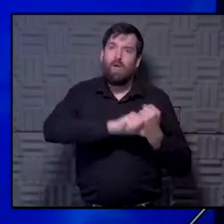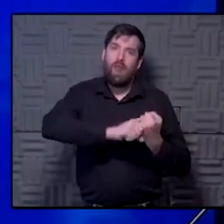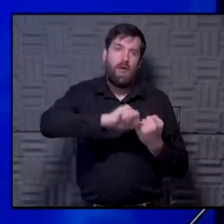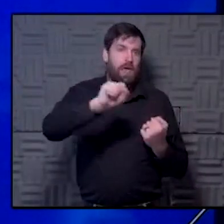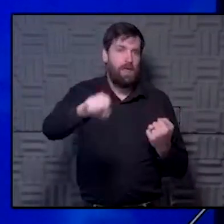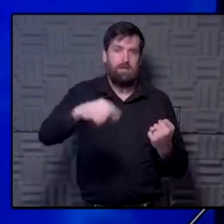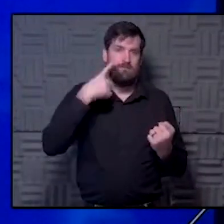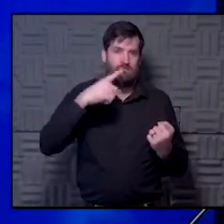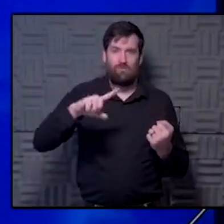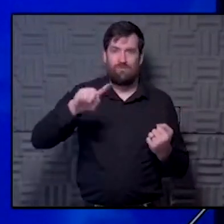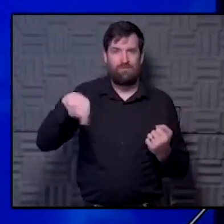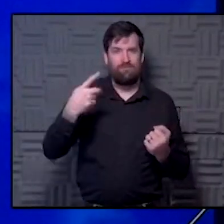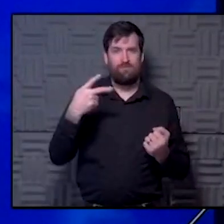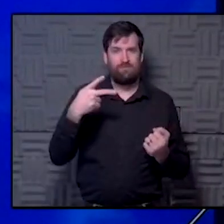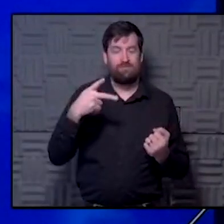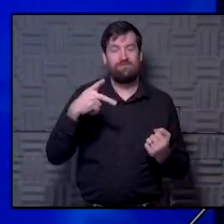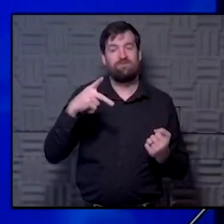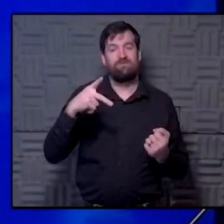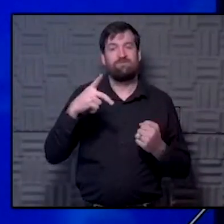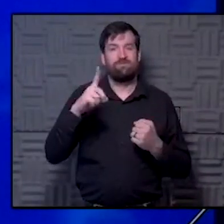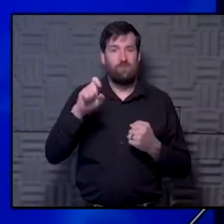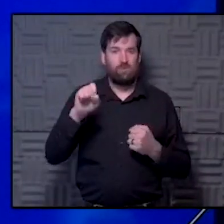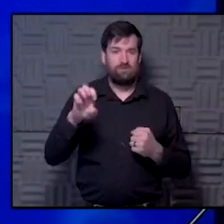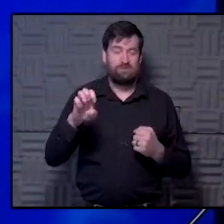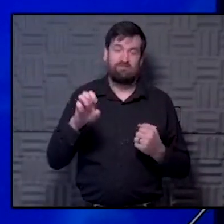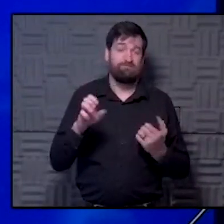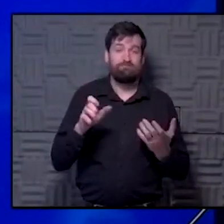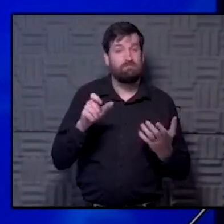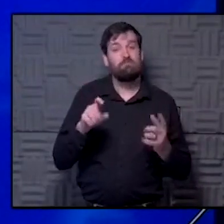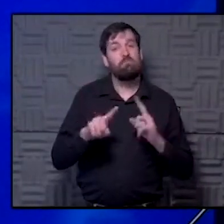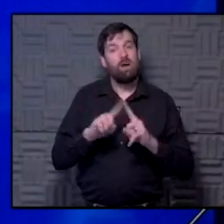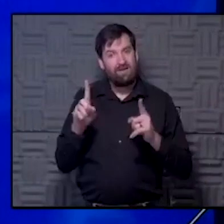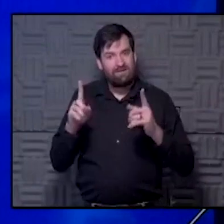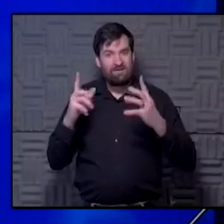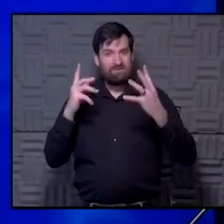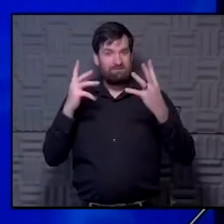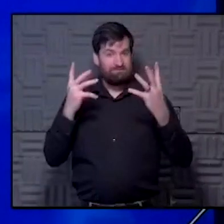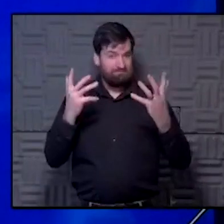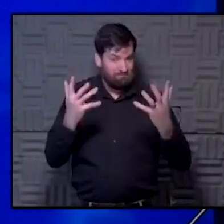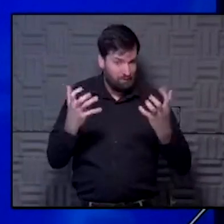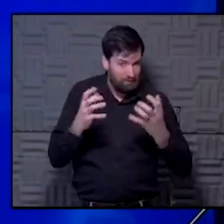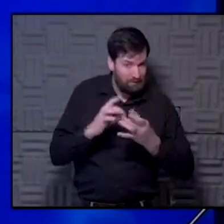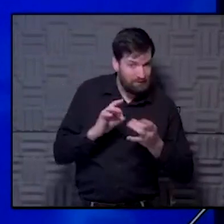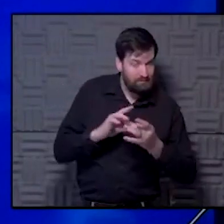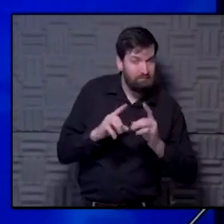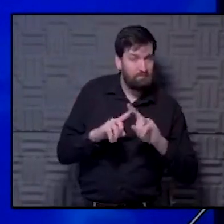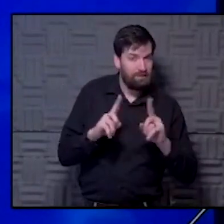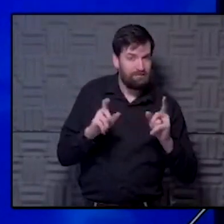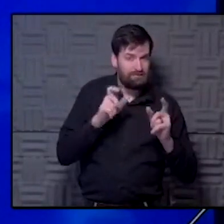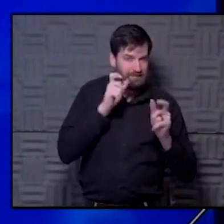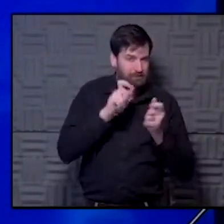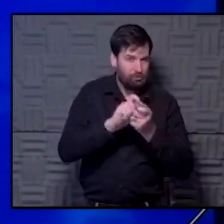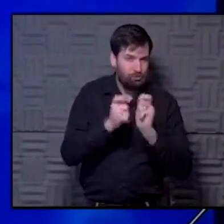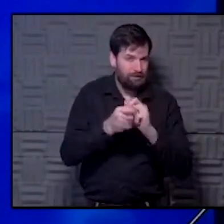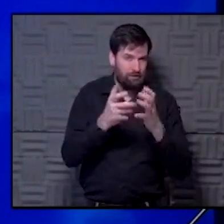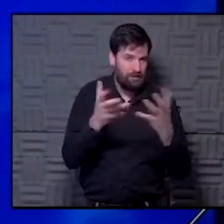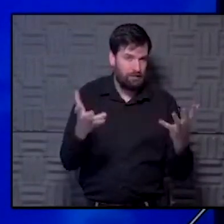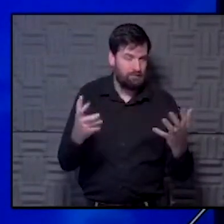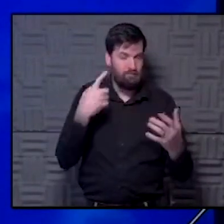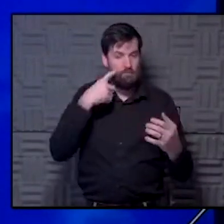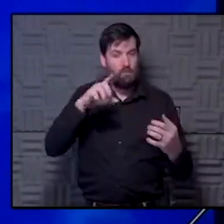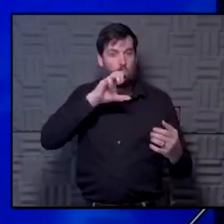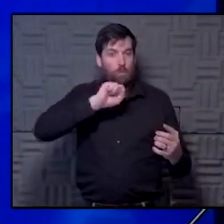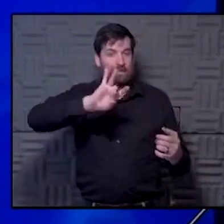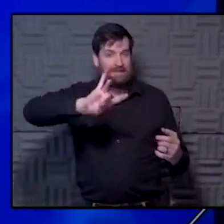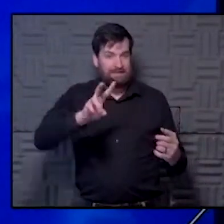for the first dose. But I'd be remiss if I didn't follow that up with, but that doesn't change much. For an 87-year-old with